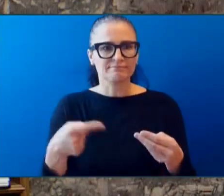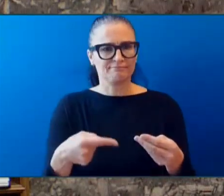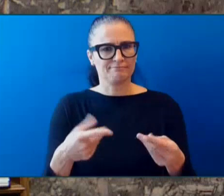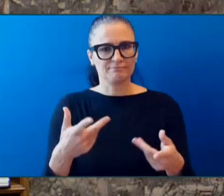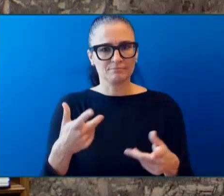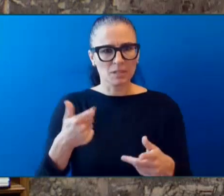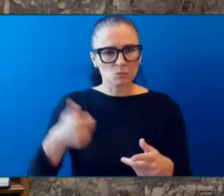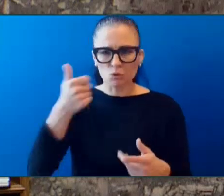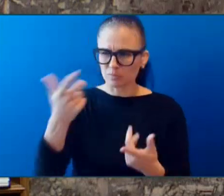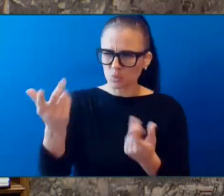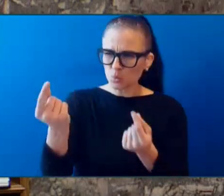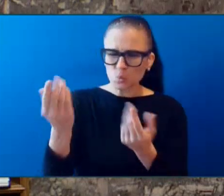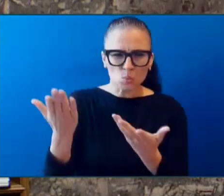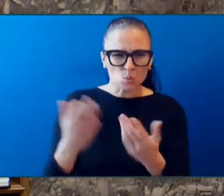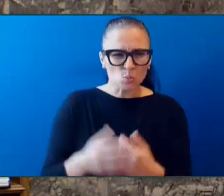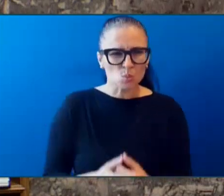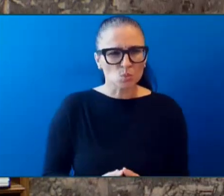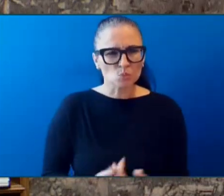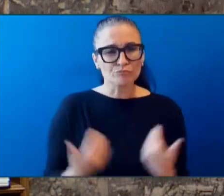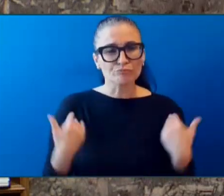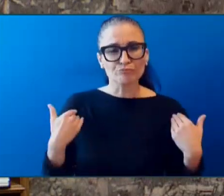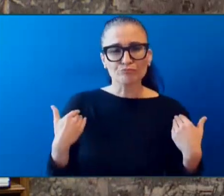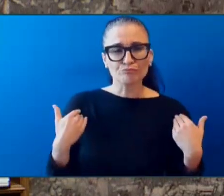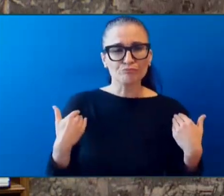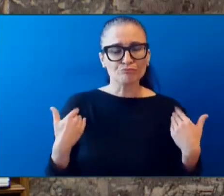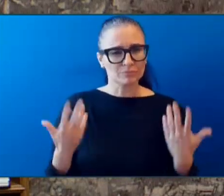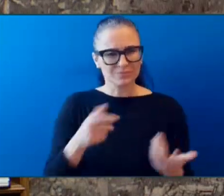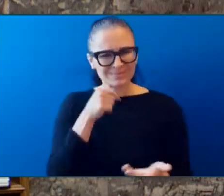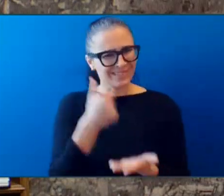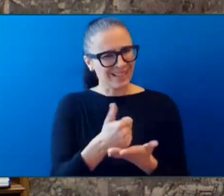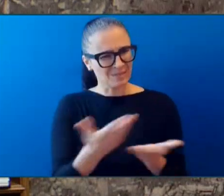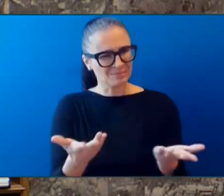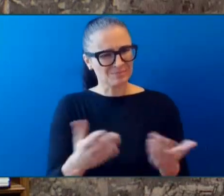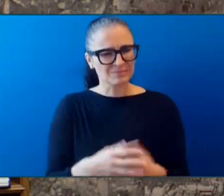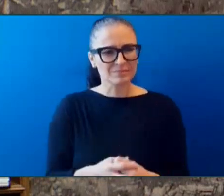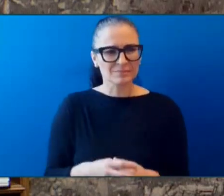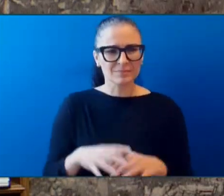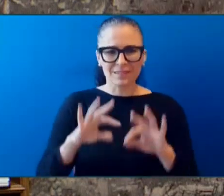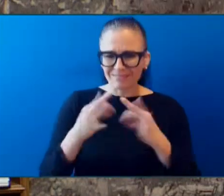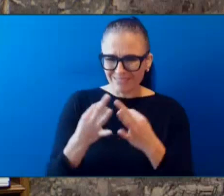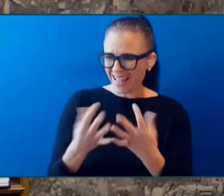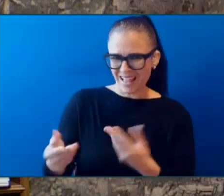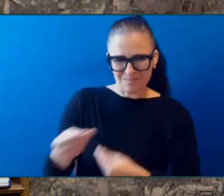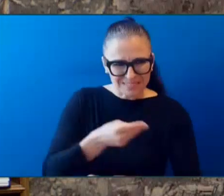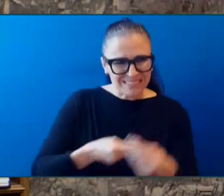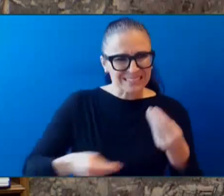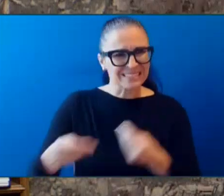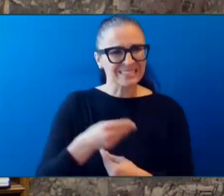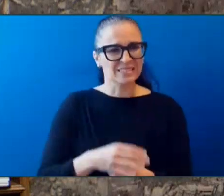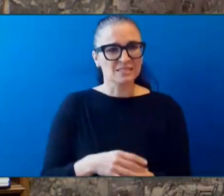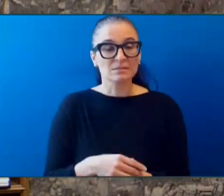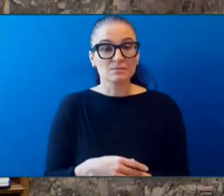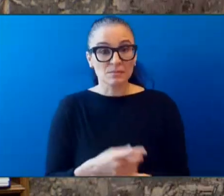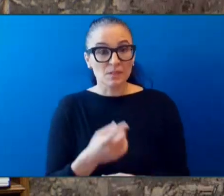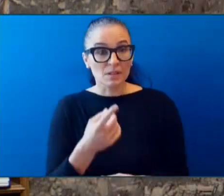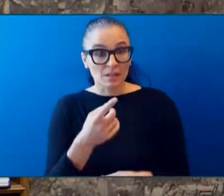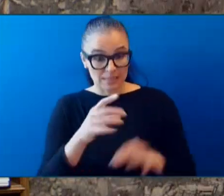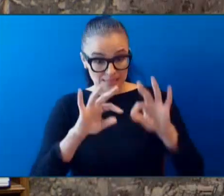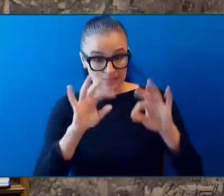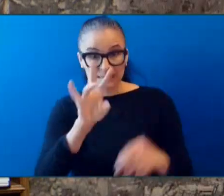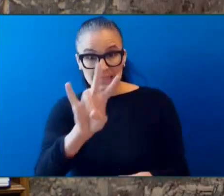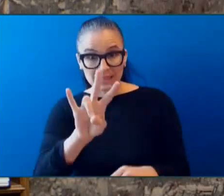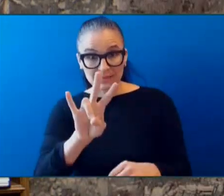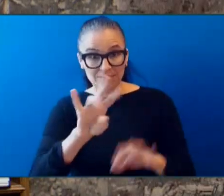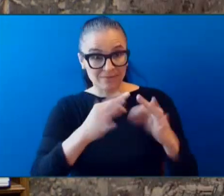struggling. Families are being squeezed, with 1 in 7 families now being forced to choose between heating their homes